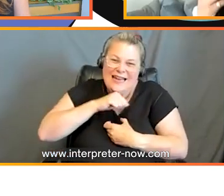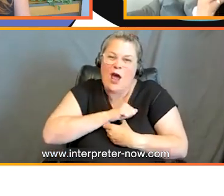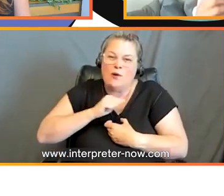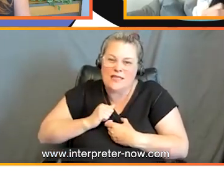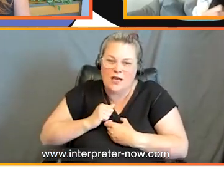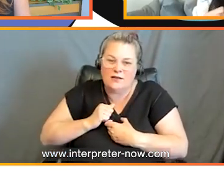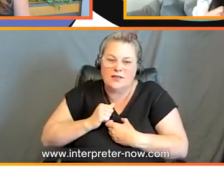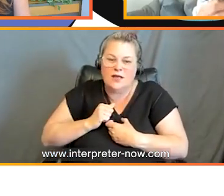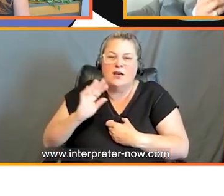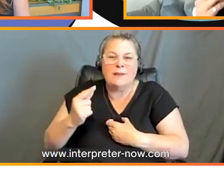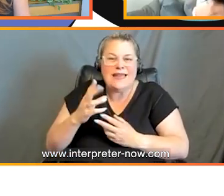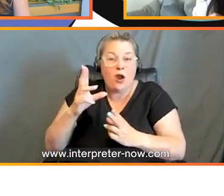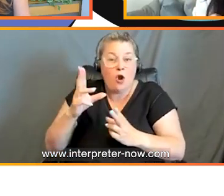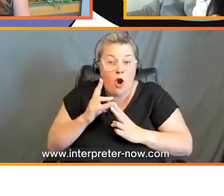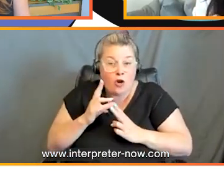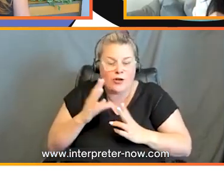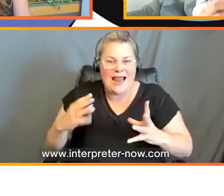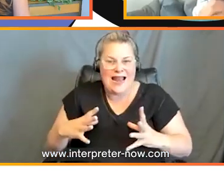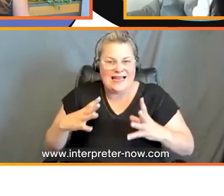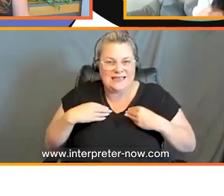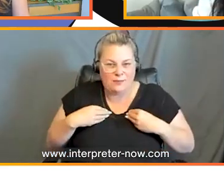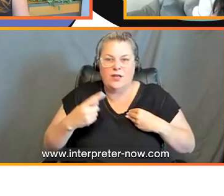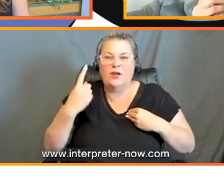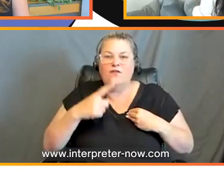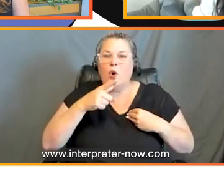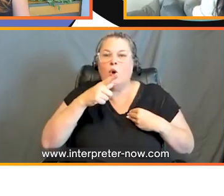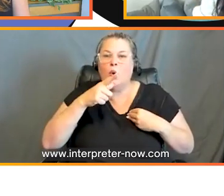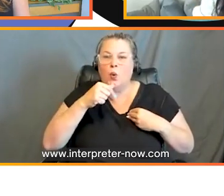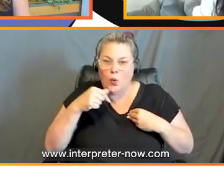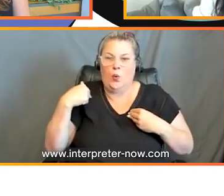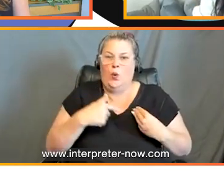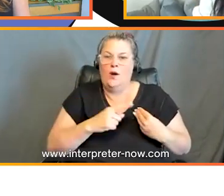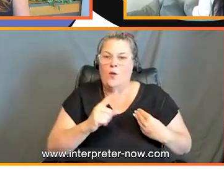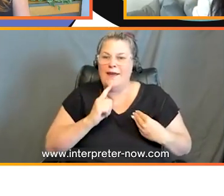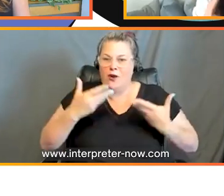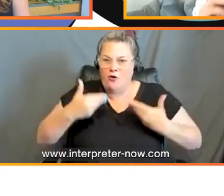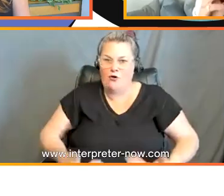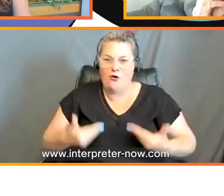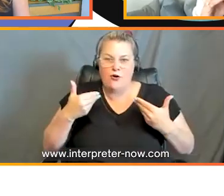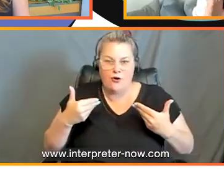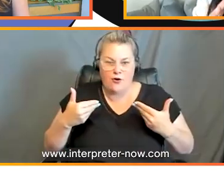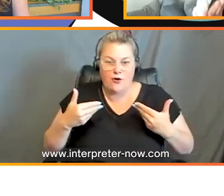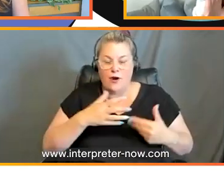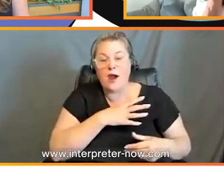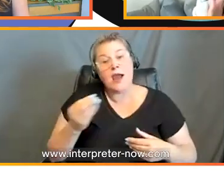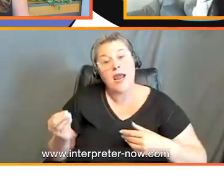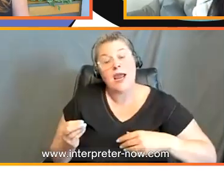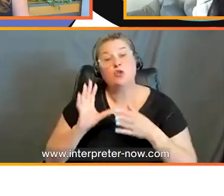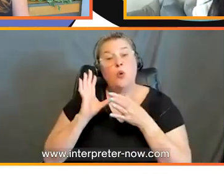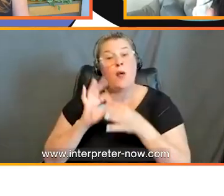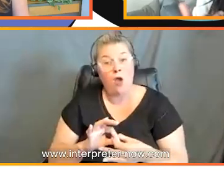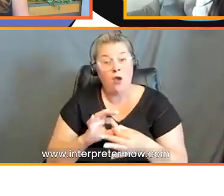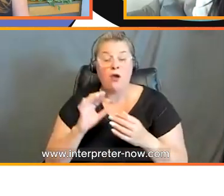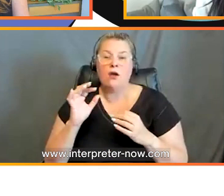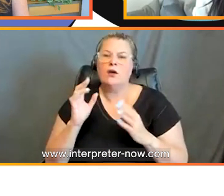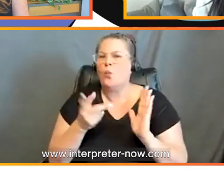being honored and accepted for who we are. And in order to belong, what